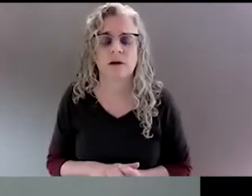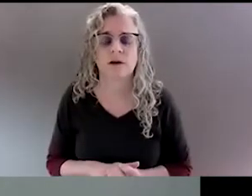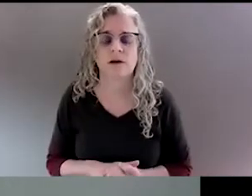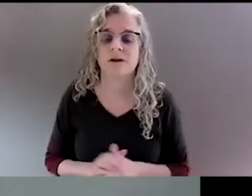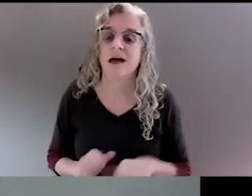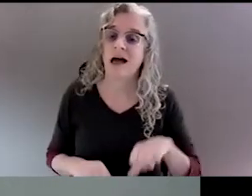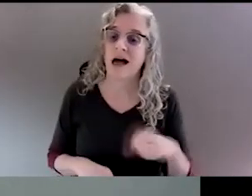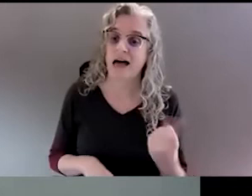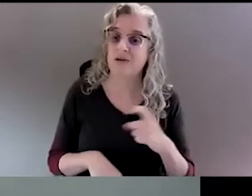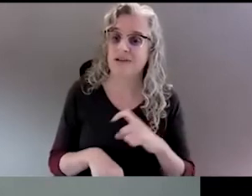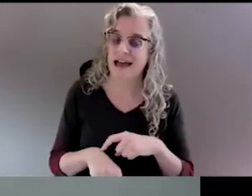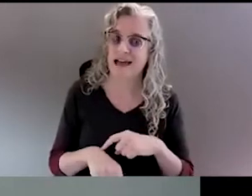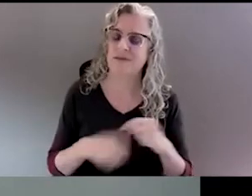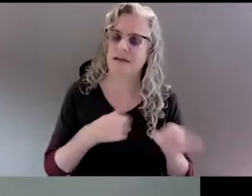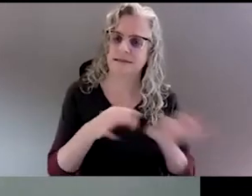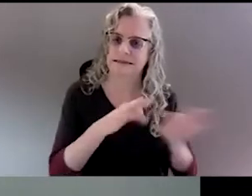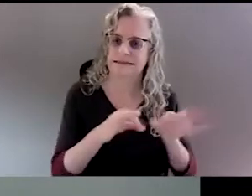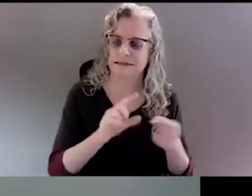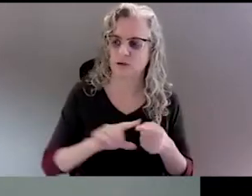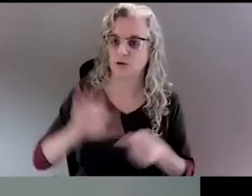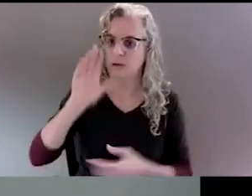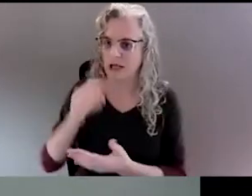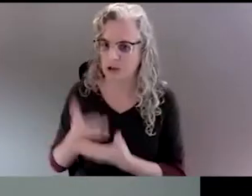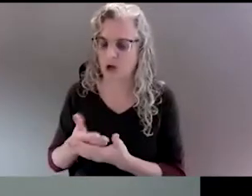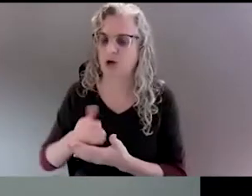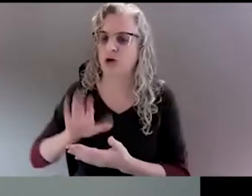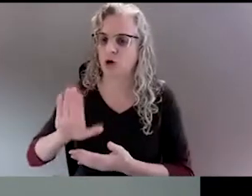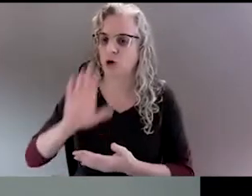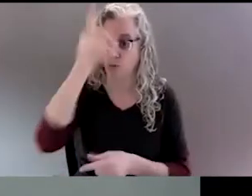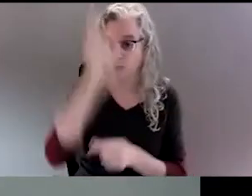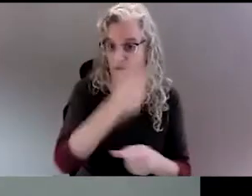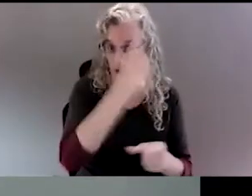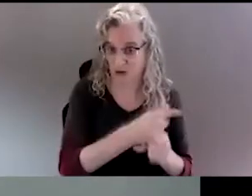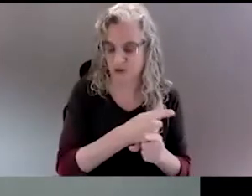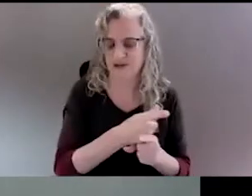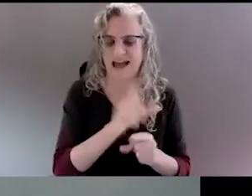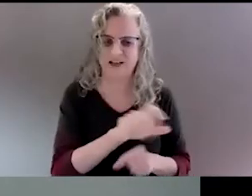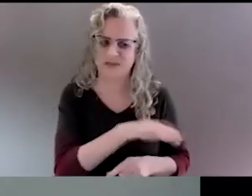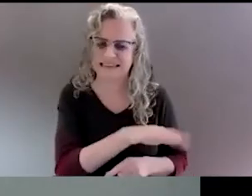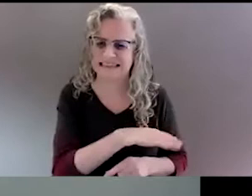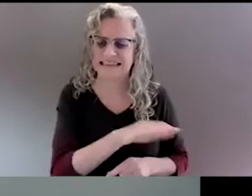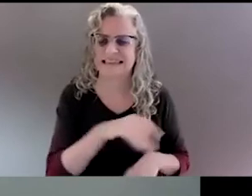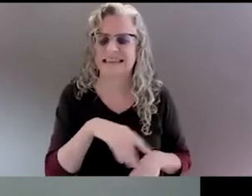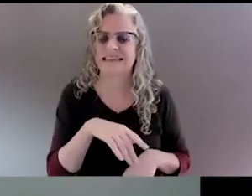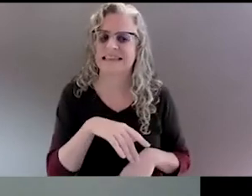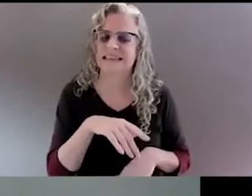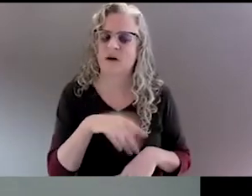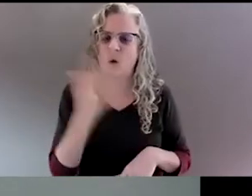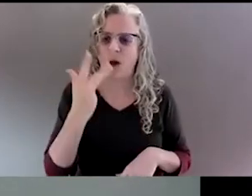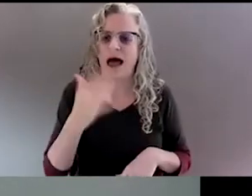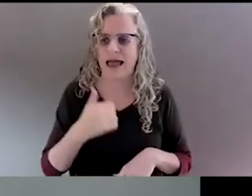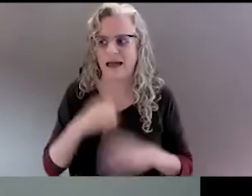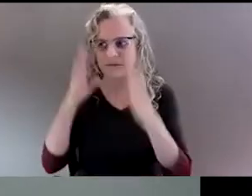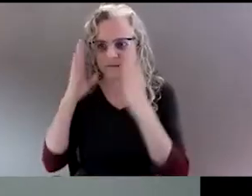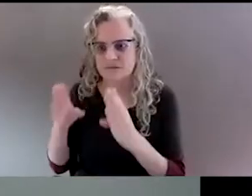that because growing up, they would say, well, you are always spending time with her, and how come she gets so much, and